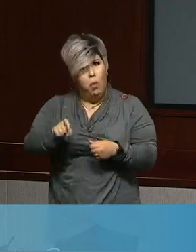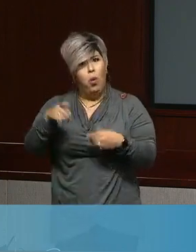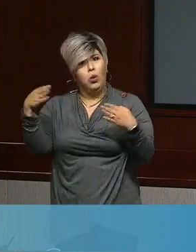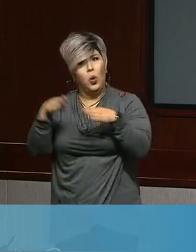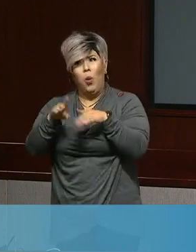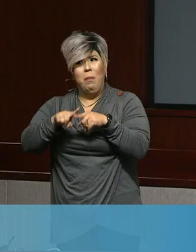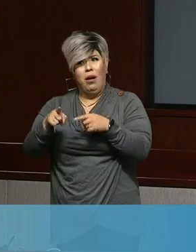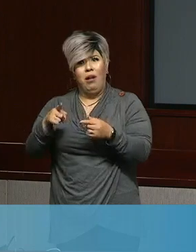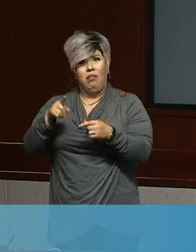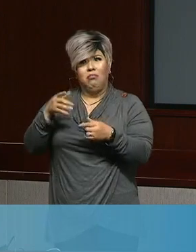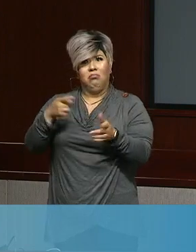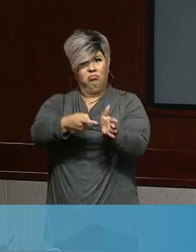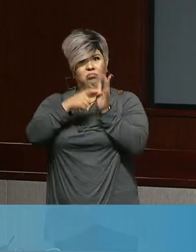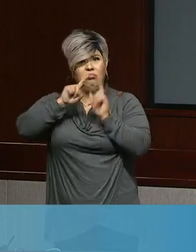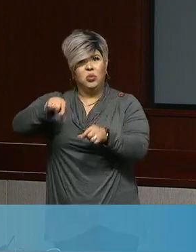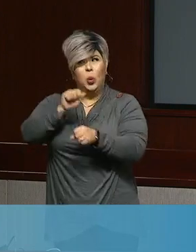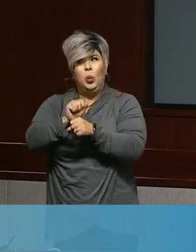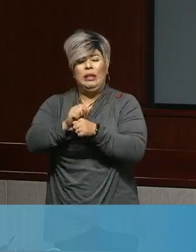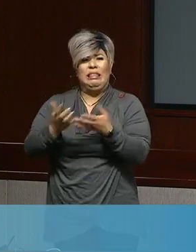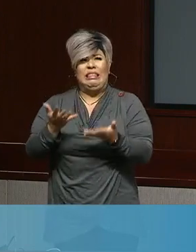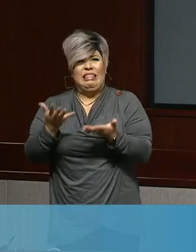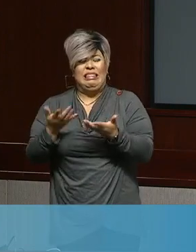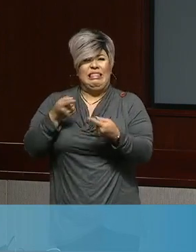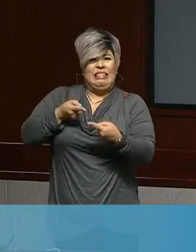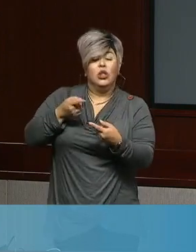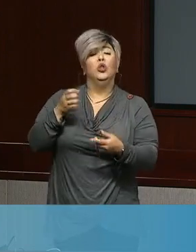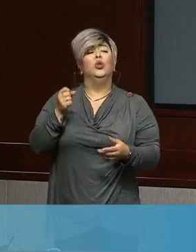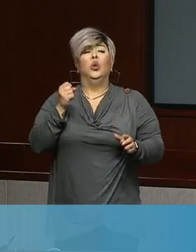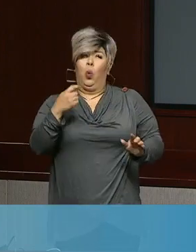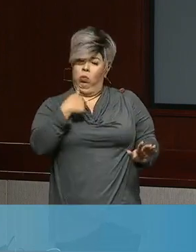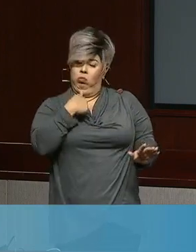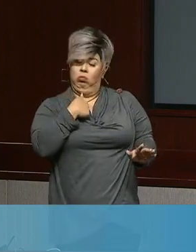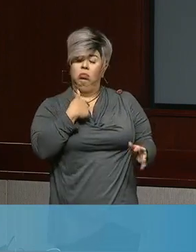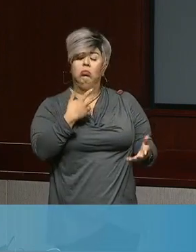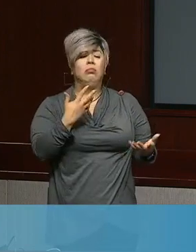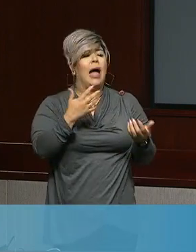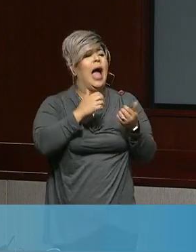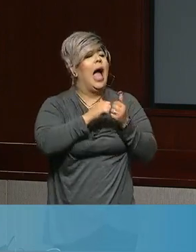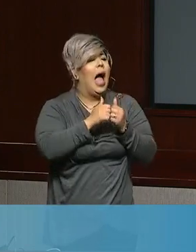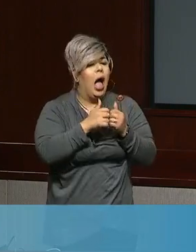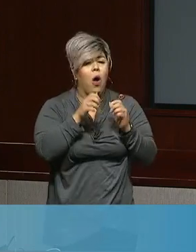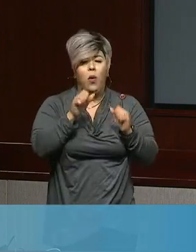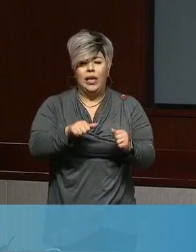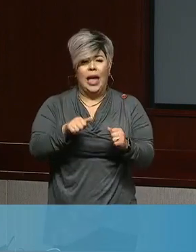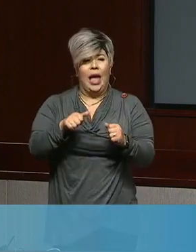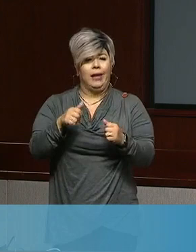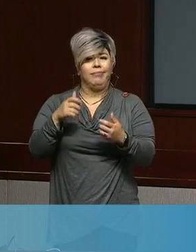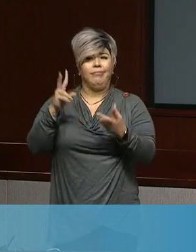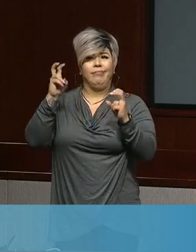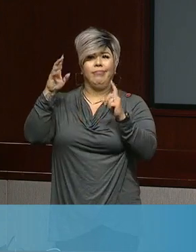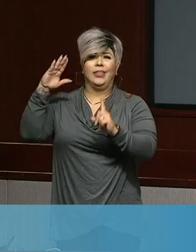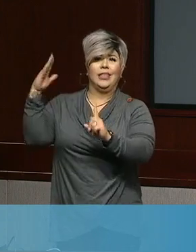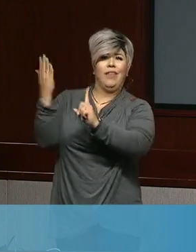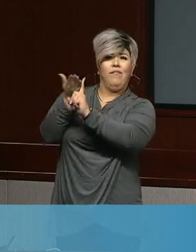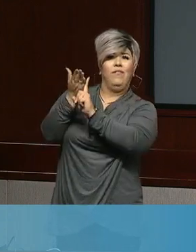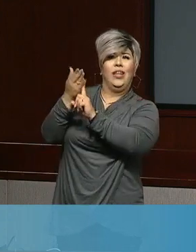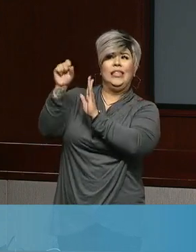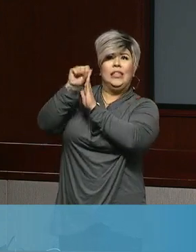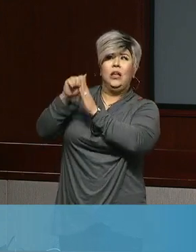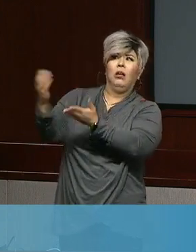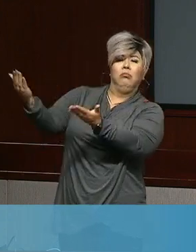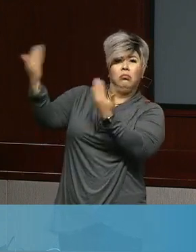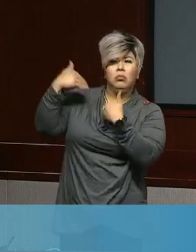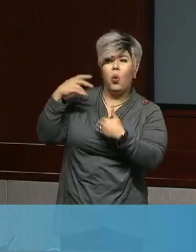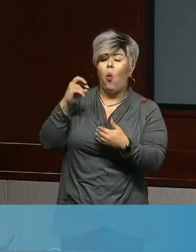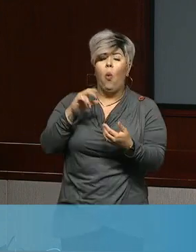for some of these individuals, at what point can we put more pressure on the state? What can we do to